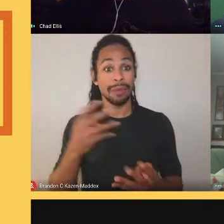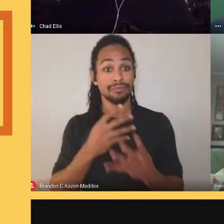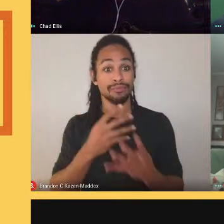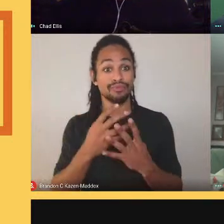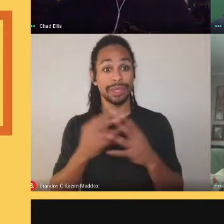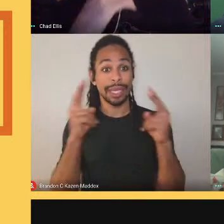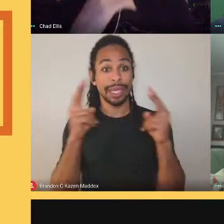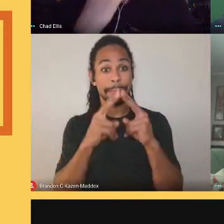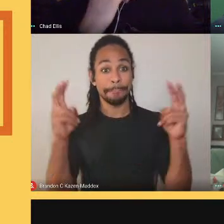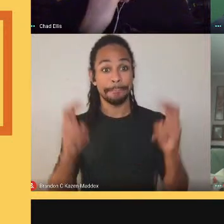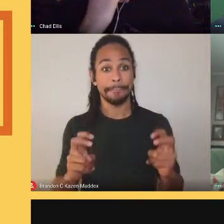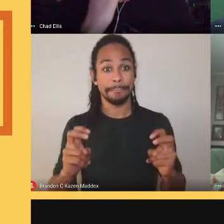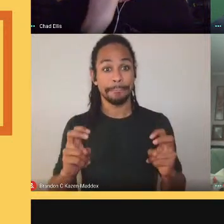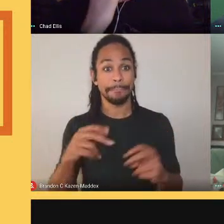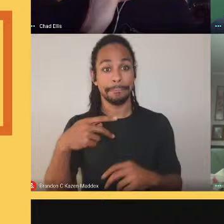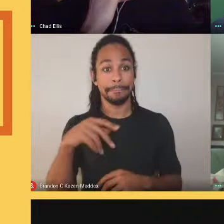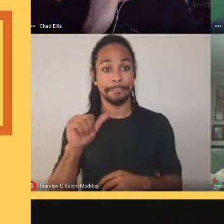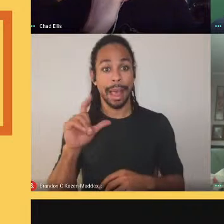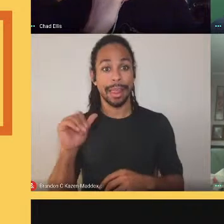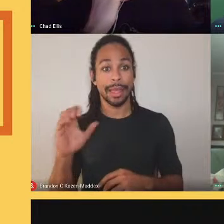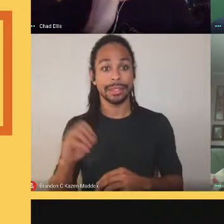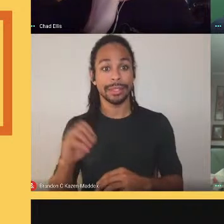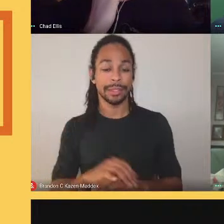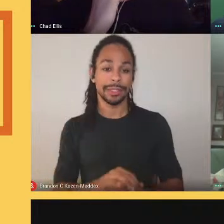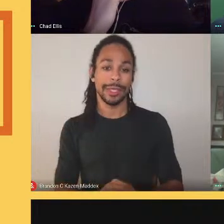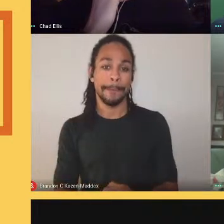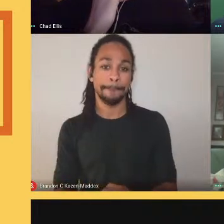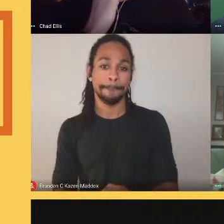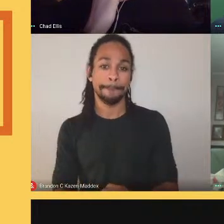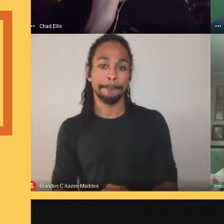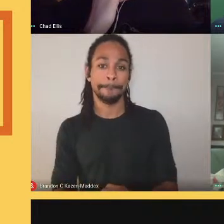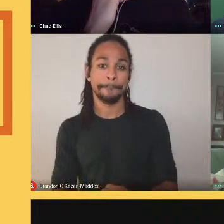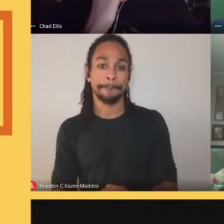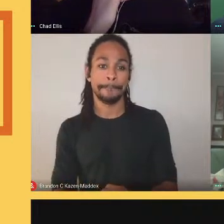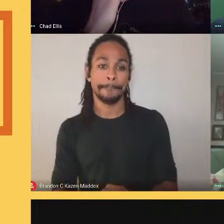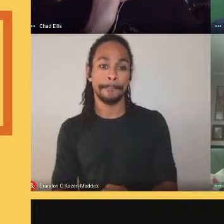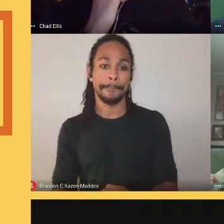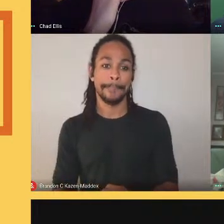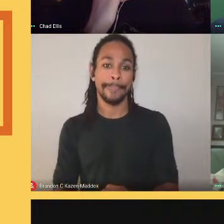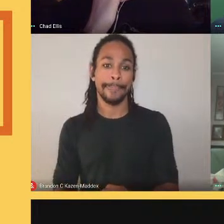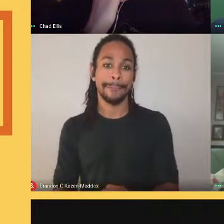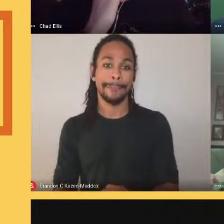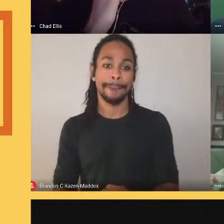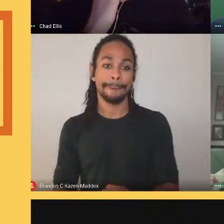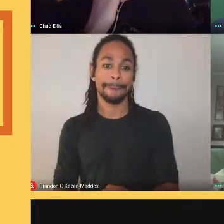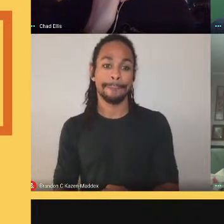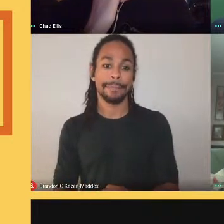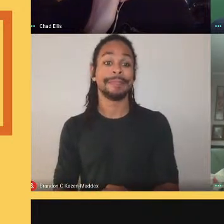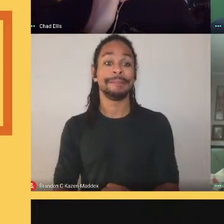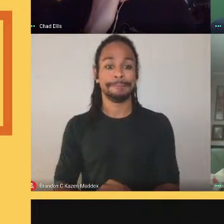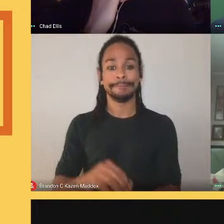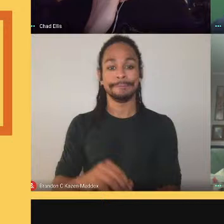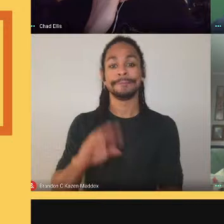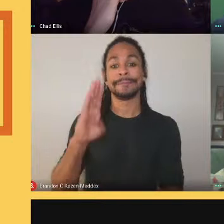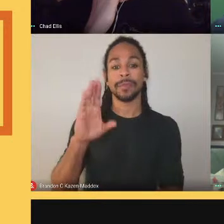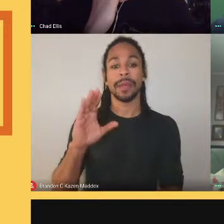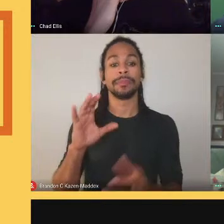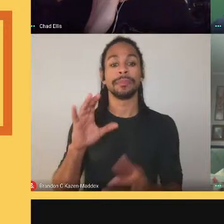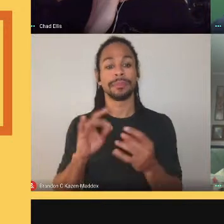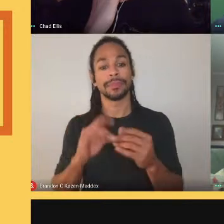Absolutely. Which game systems or homebrew tweaks have been most successful in helping you and your players tell a compelling story?